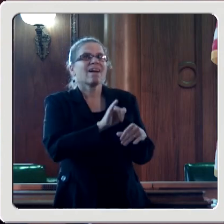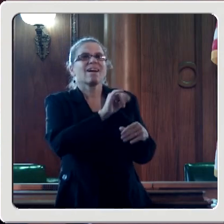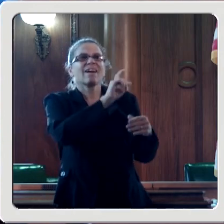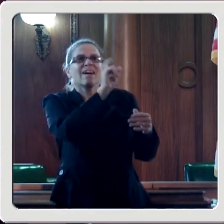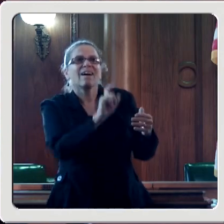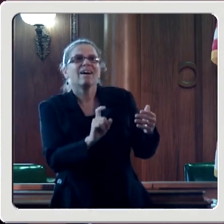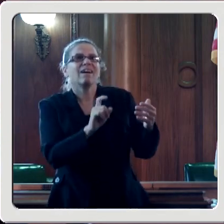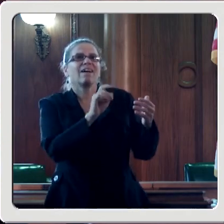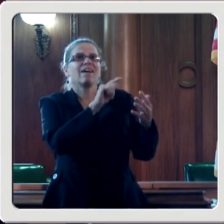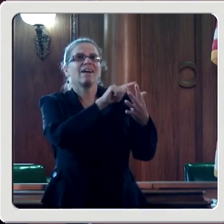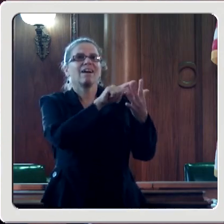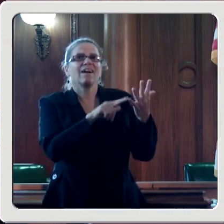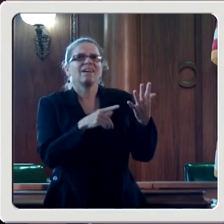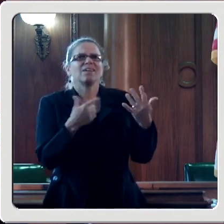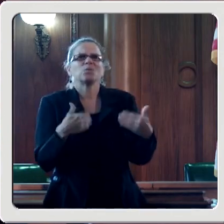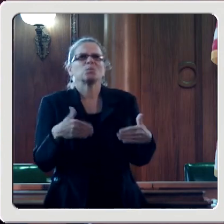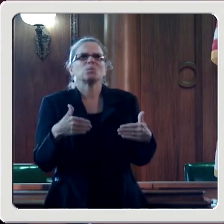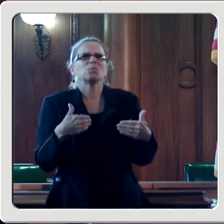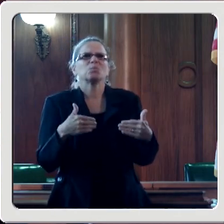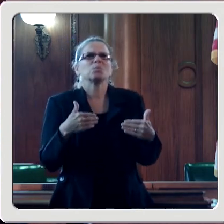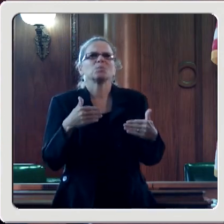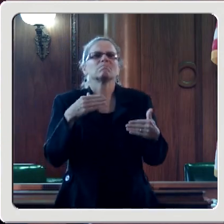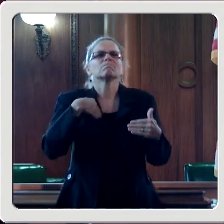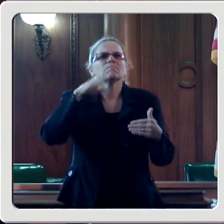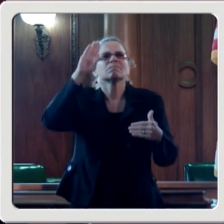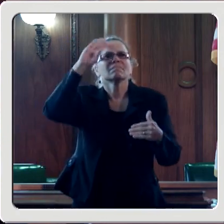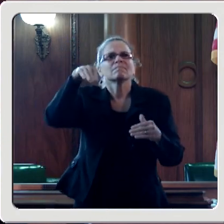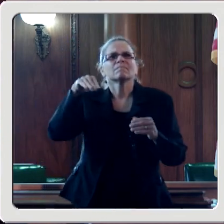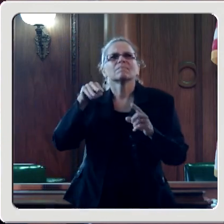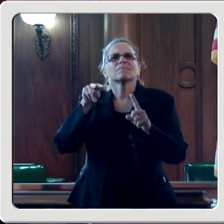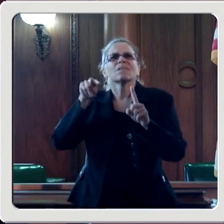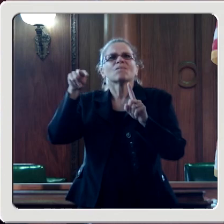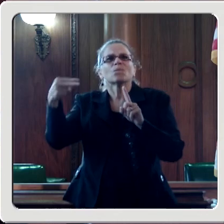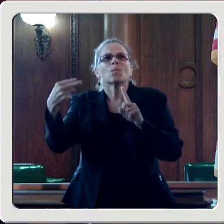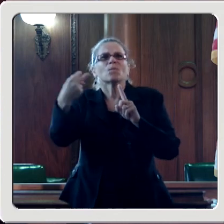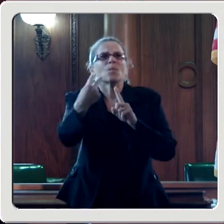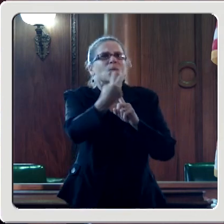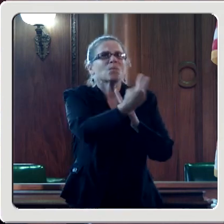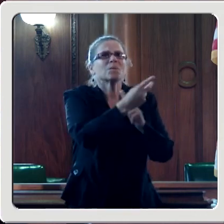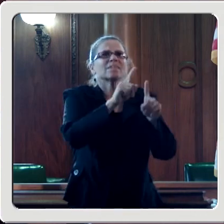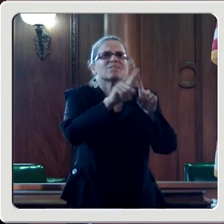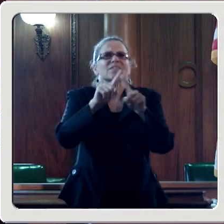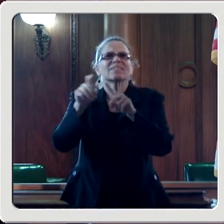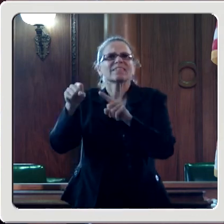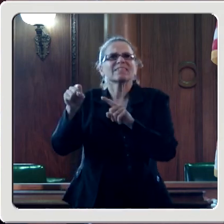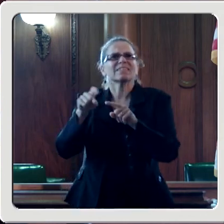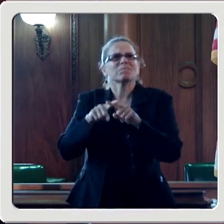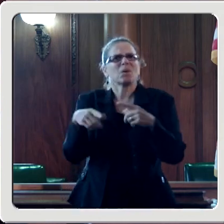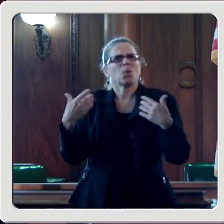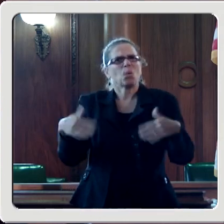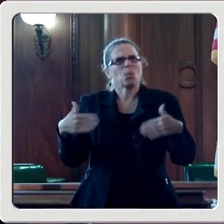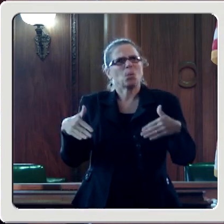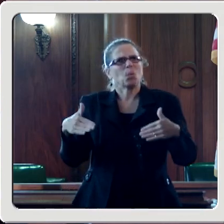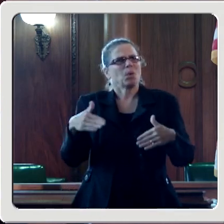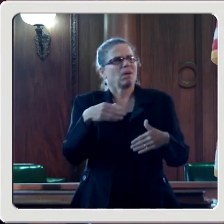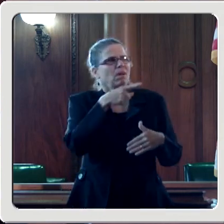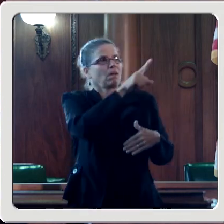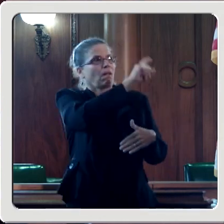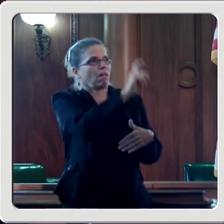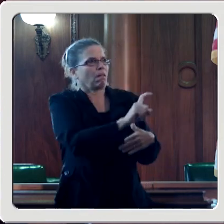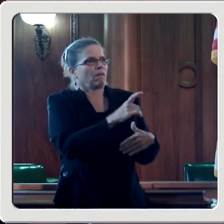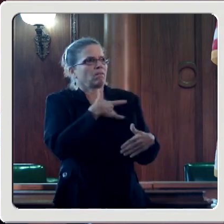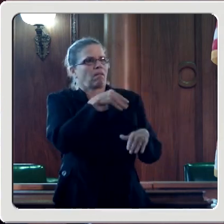side or viewpoint it's coming from, negative, and it looks to divide us. It looks to divide us, and that is